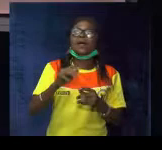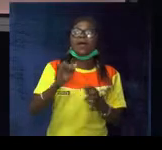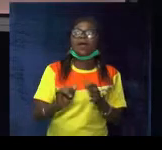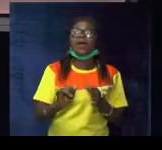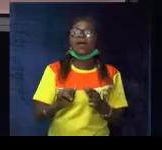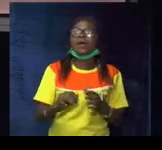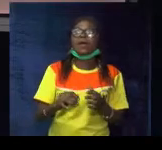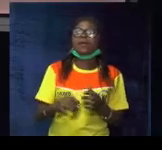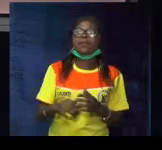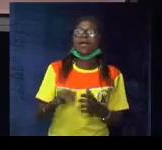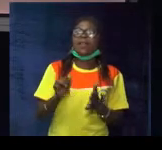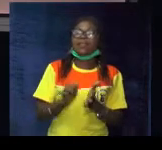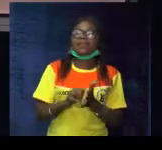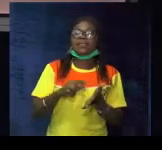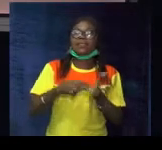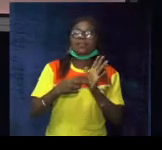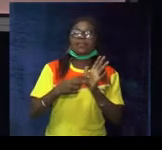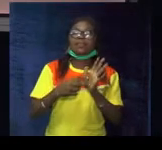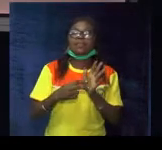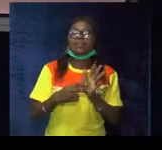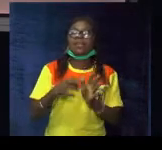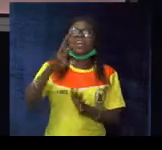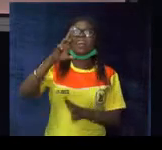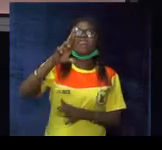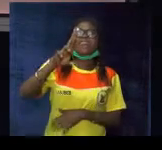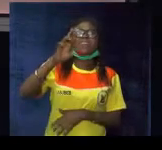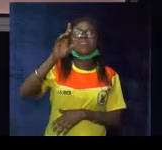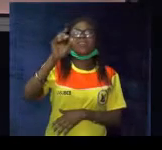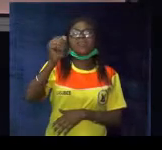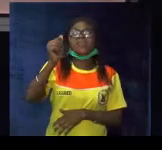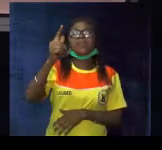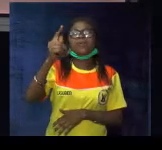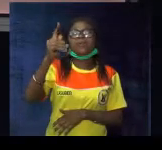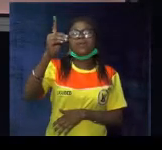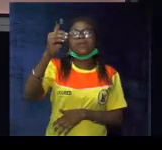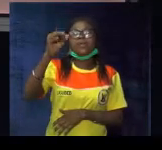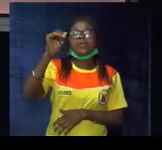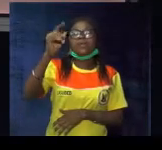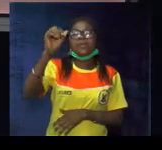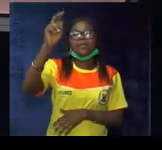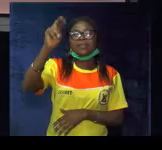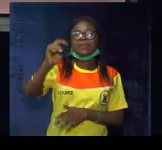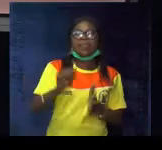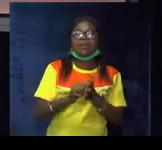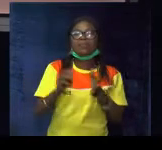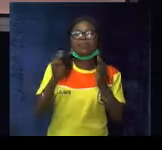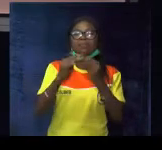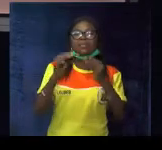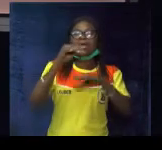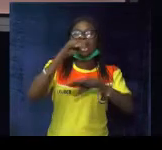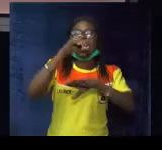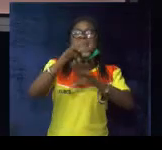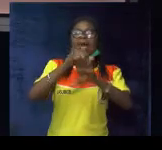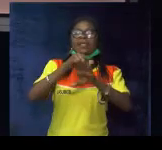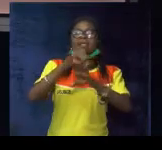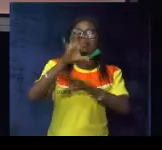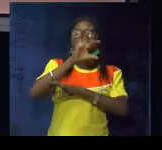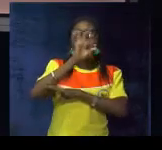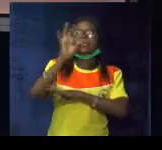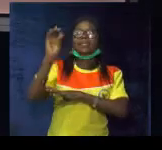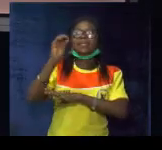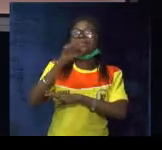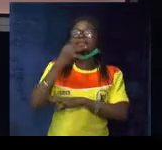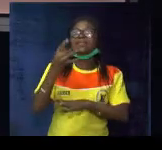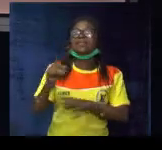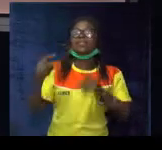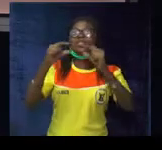degrees. So when we say 2 perpendicular radii, that means radii that meet at 90 degrees. A quadrant